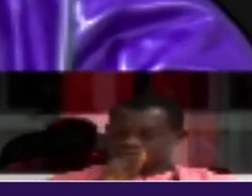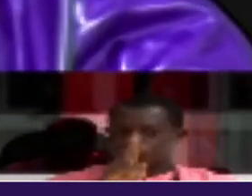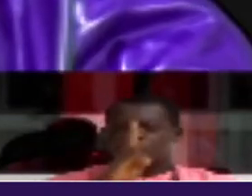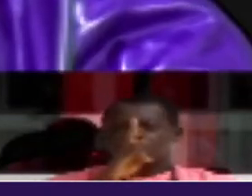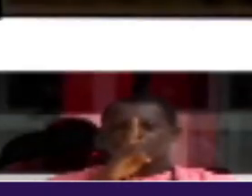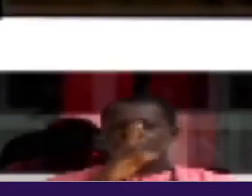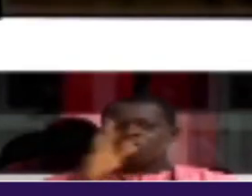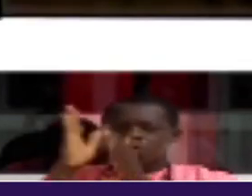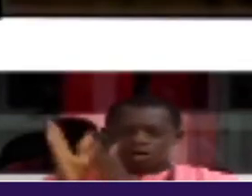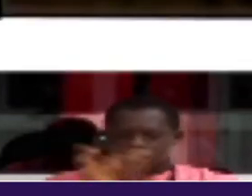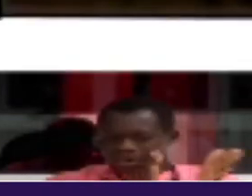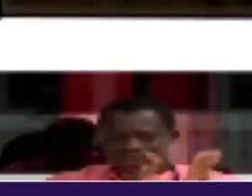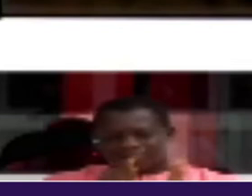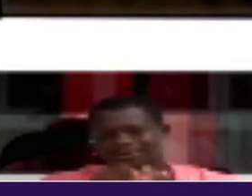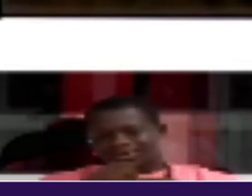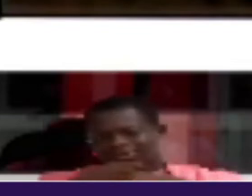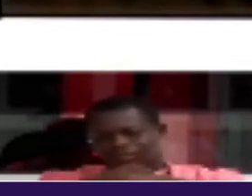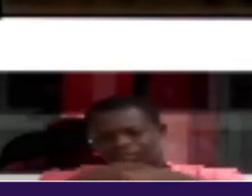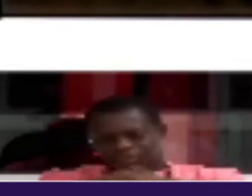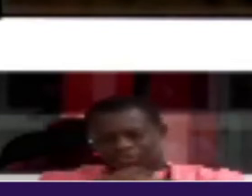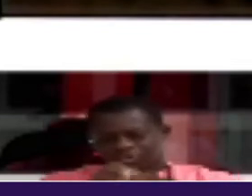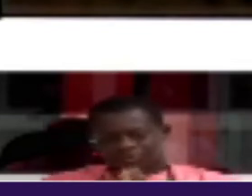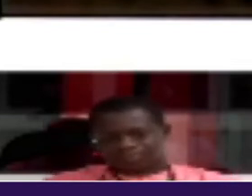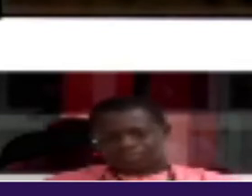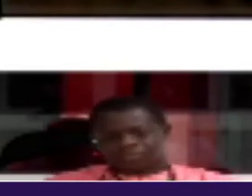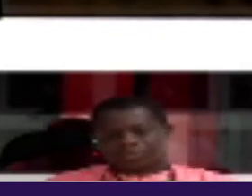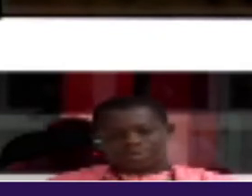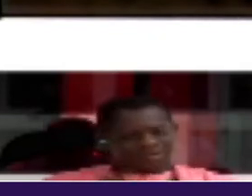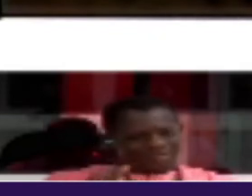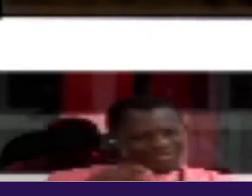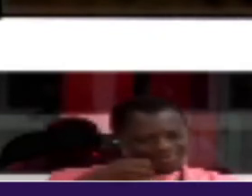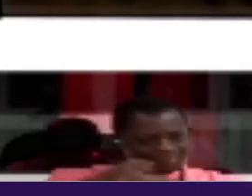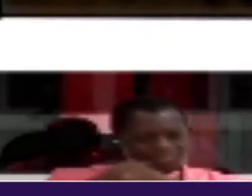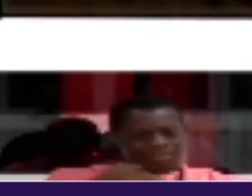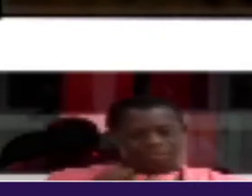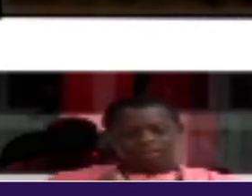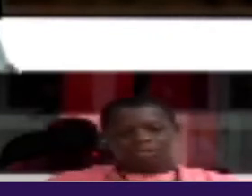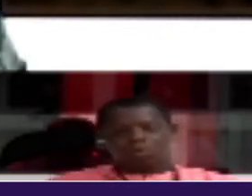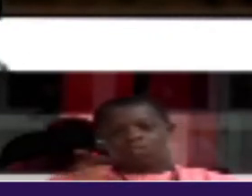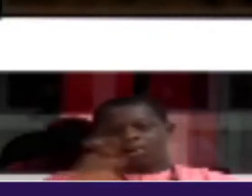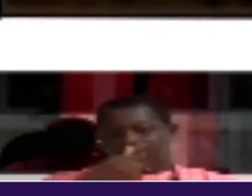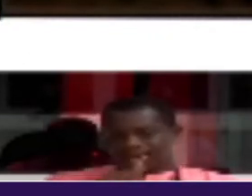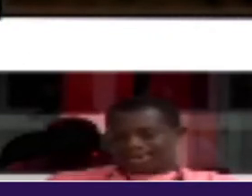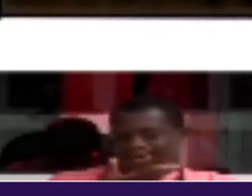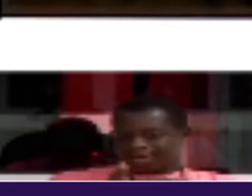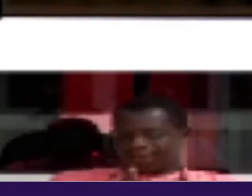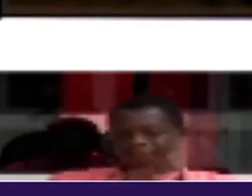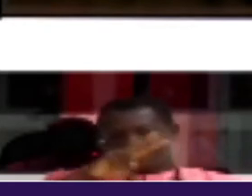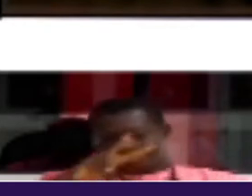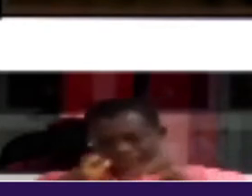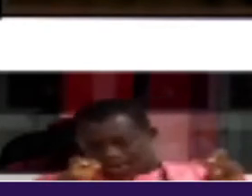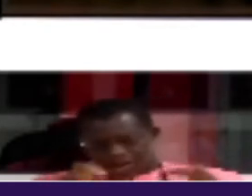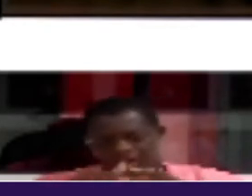that training? That training, according to what I have find out